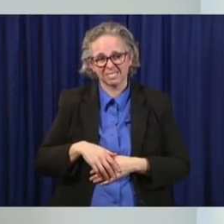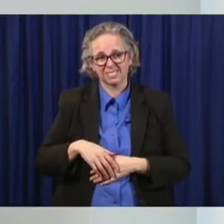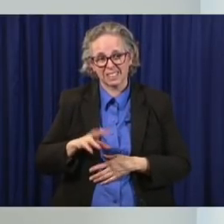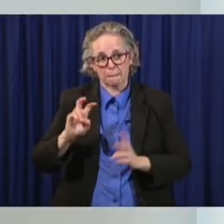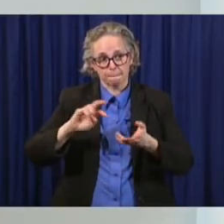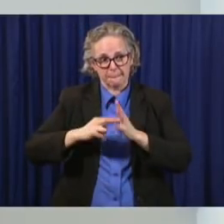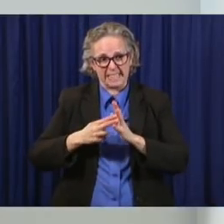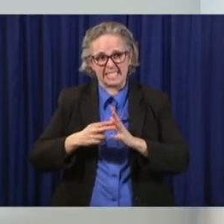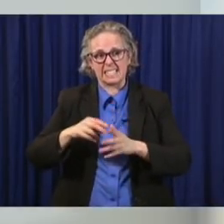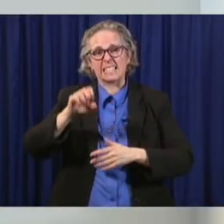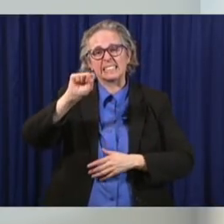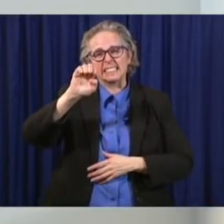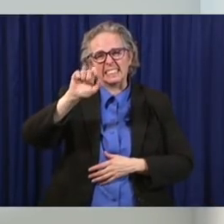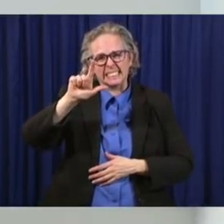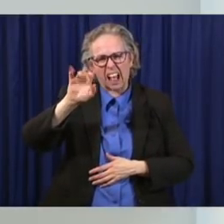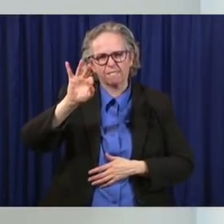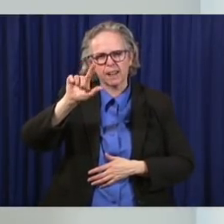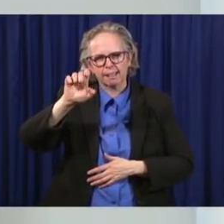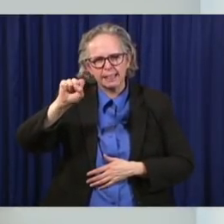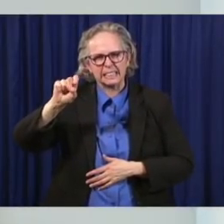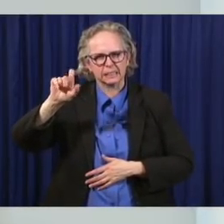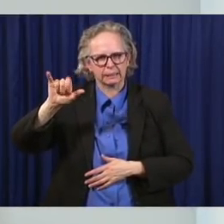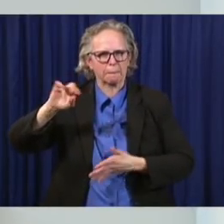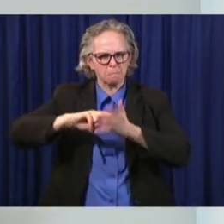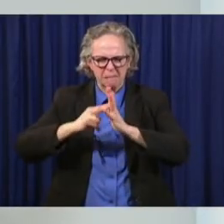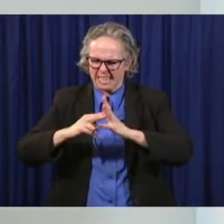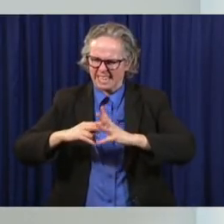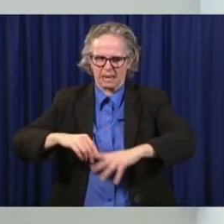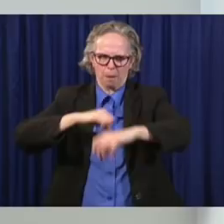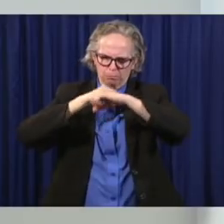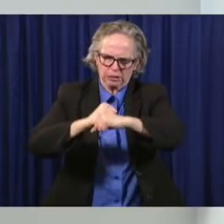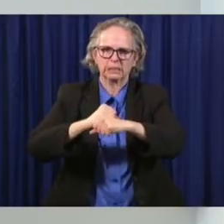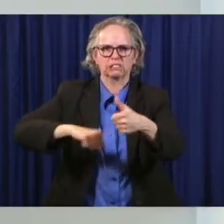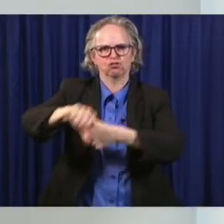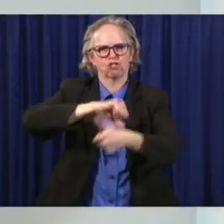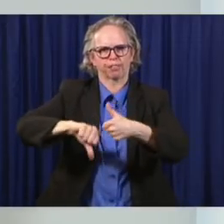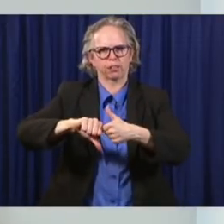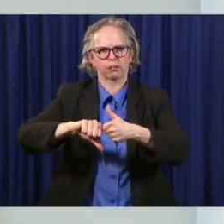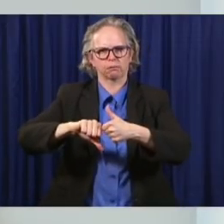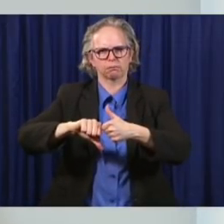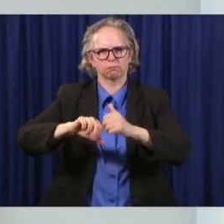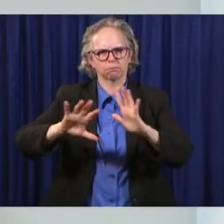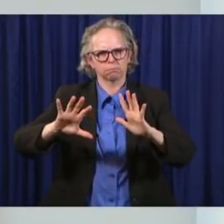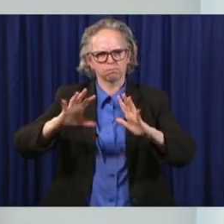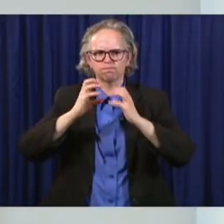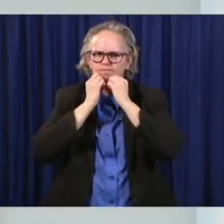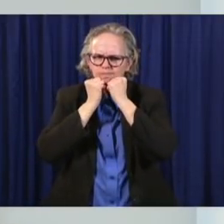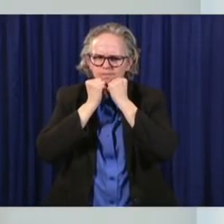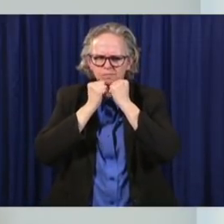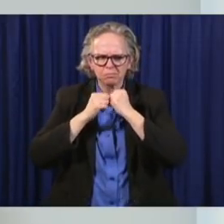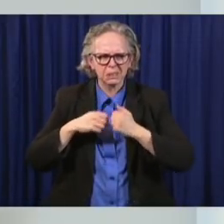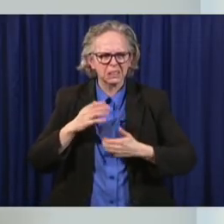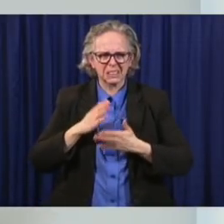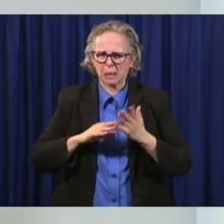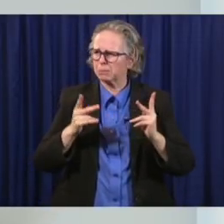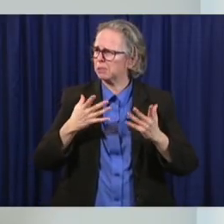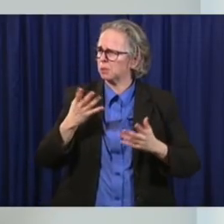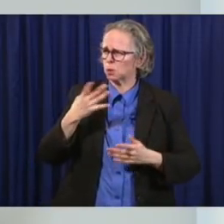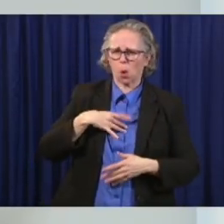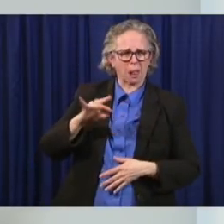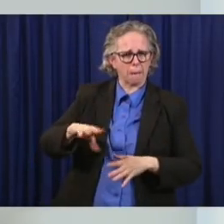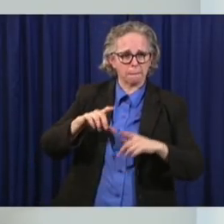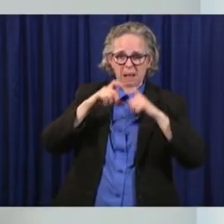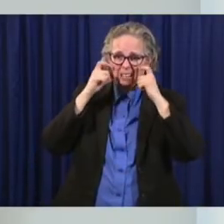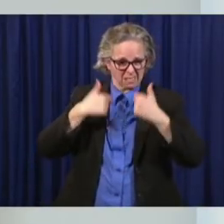protect each other. I know we don't like masks, some of us. I don't like wearing them. I know many people that